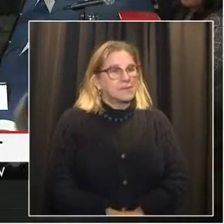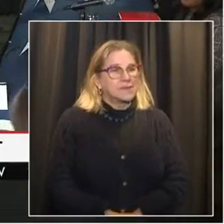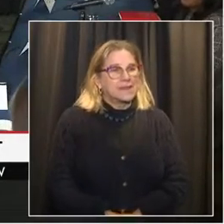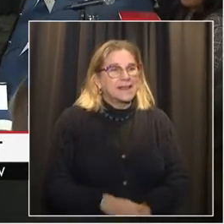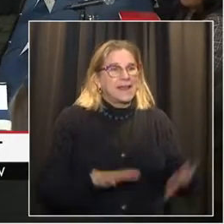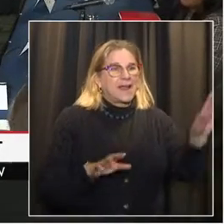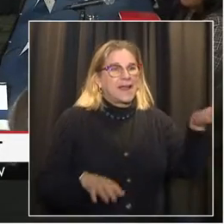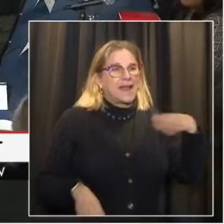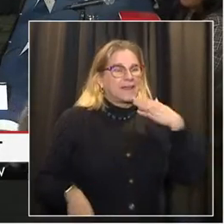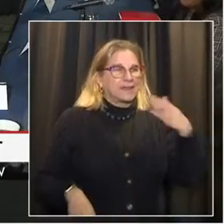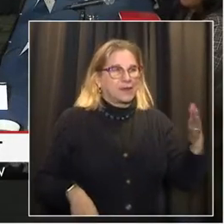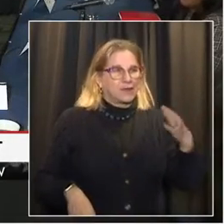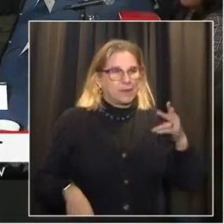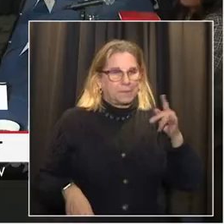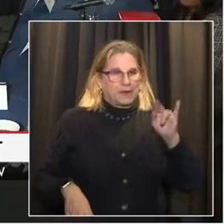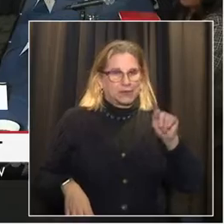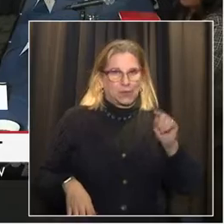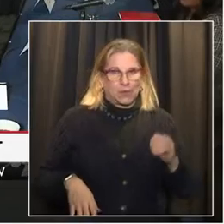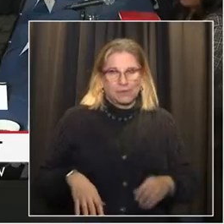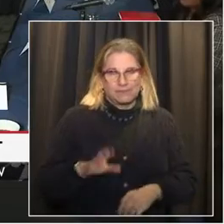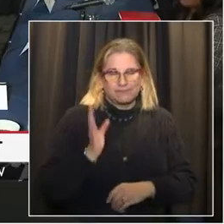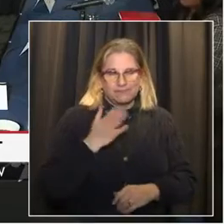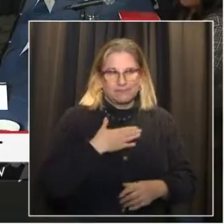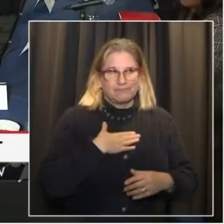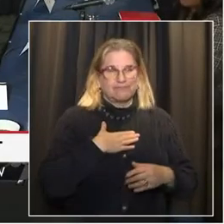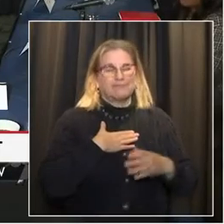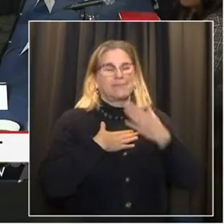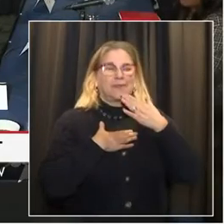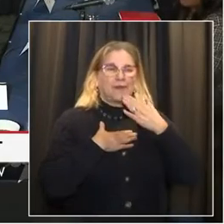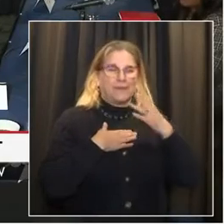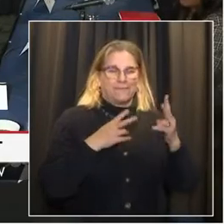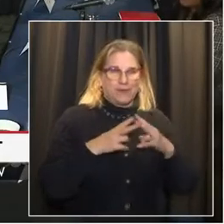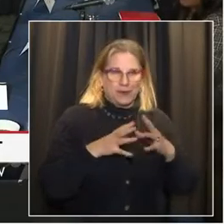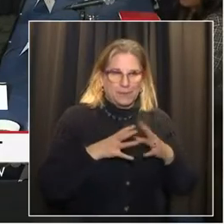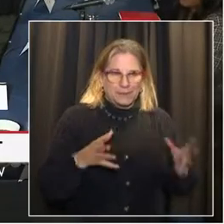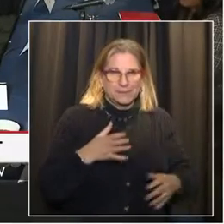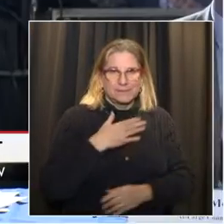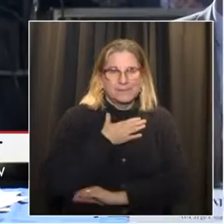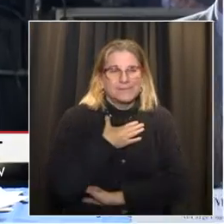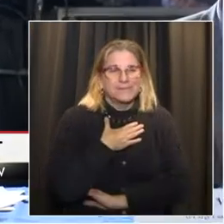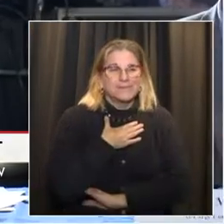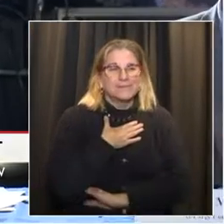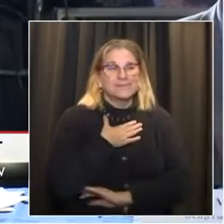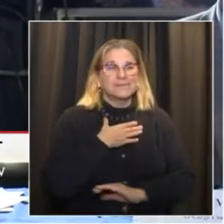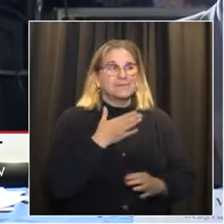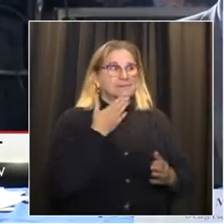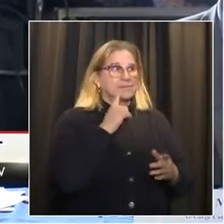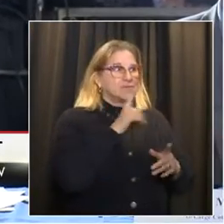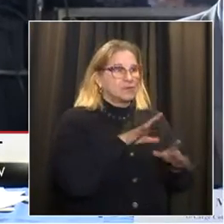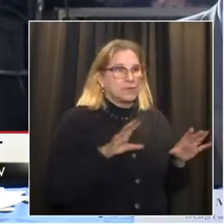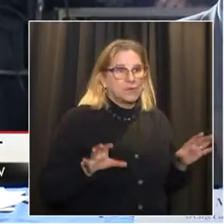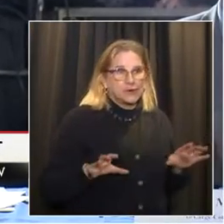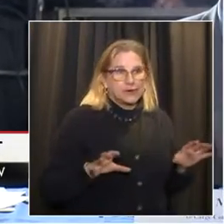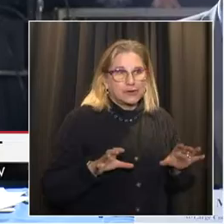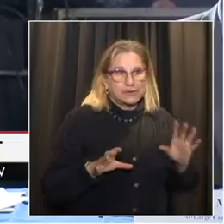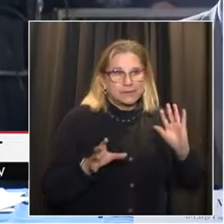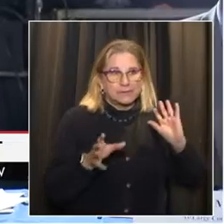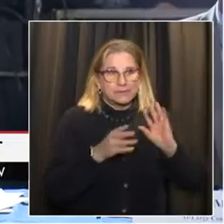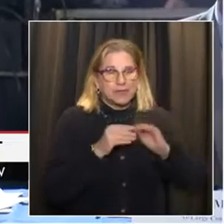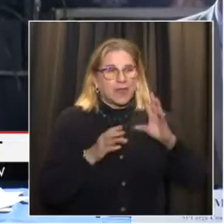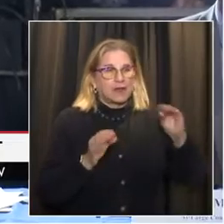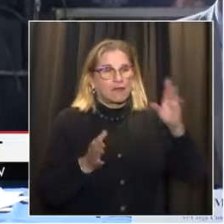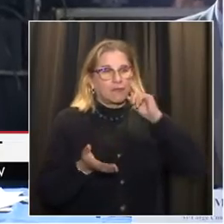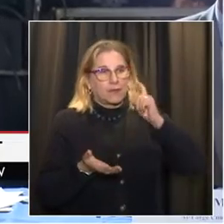Thank you all so much for all of your continuous work and for the recognition. I think especially evident on these two topics